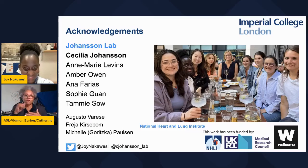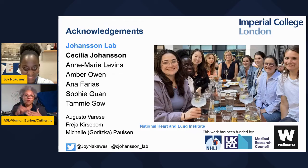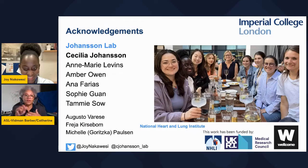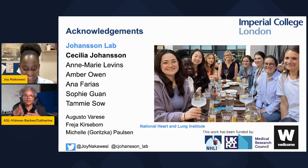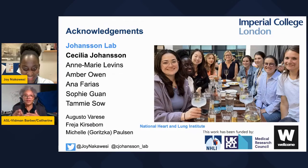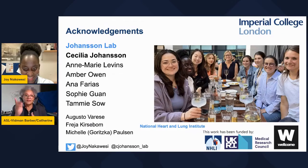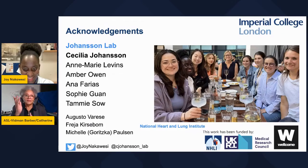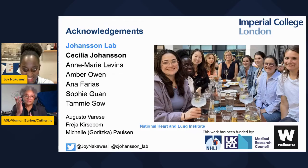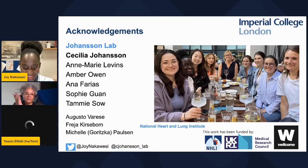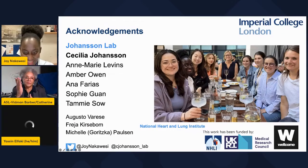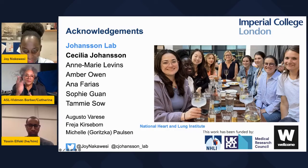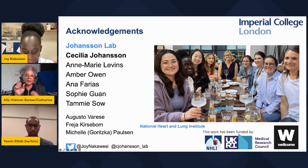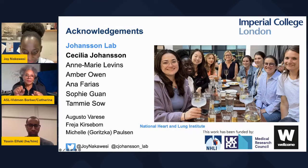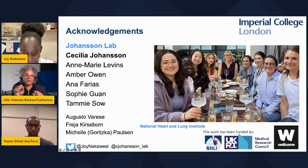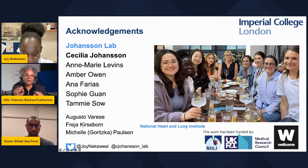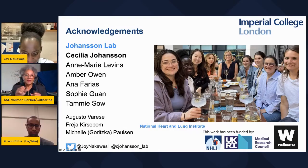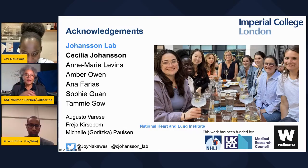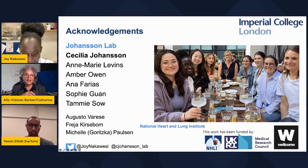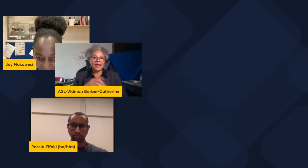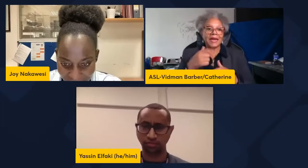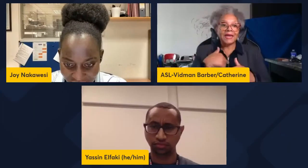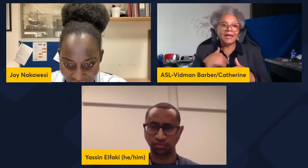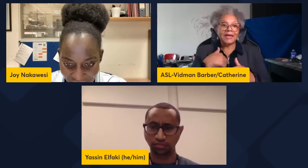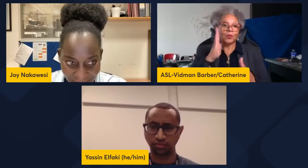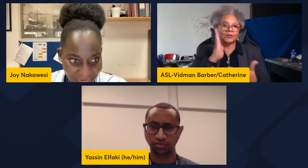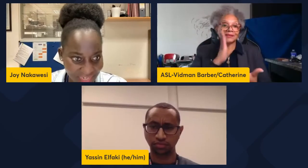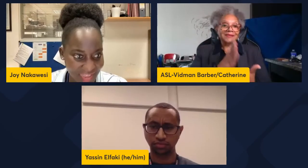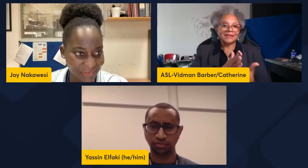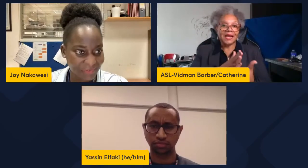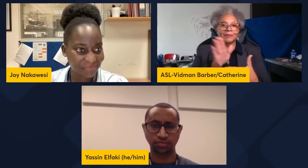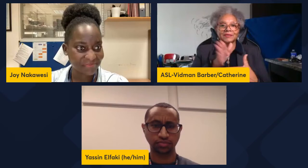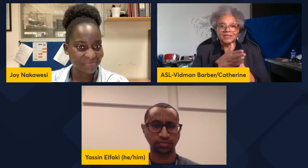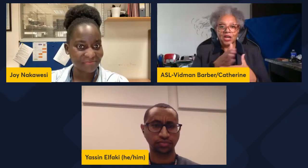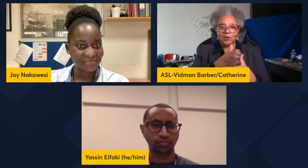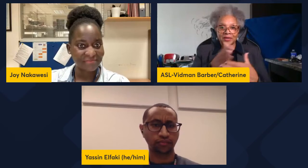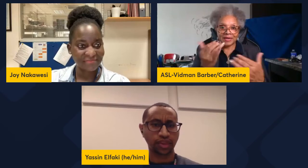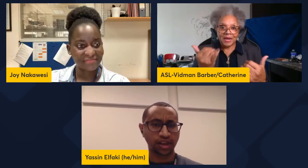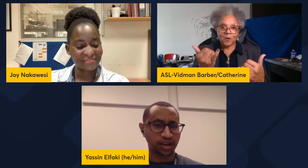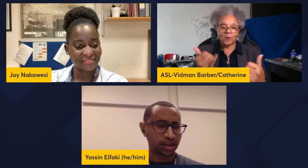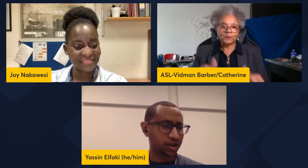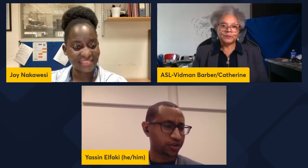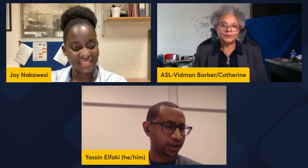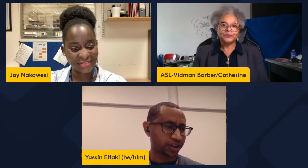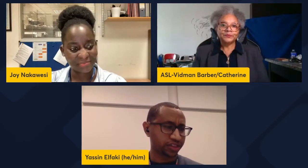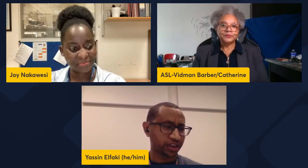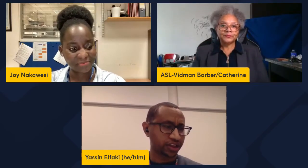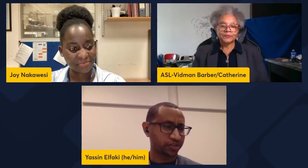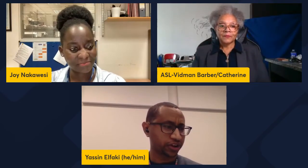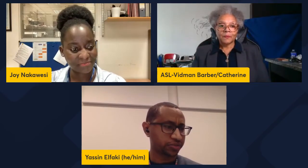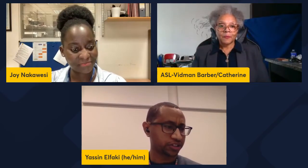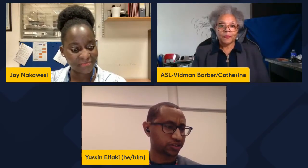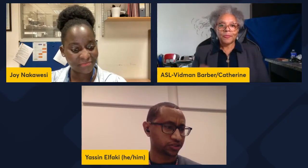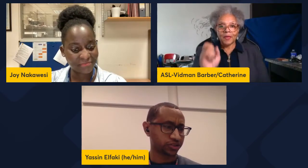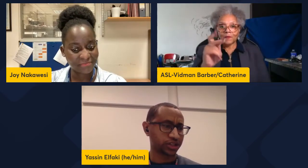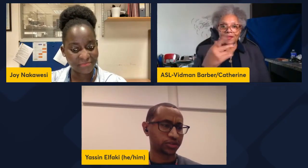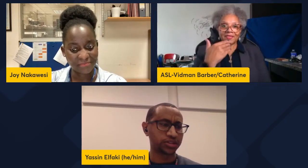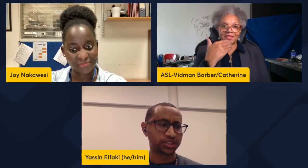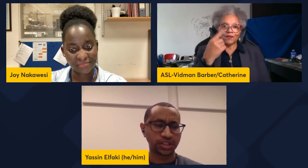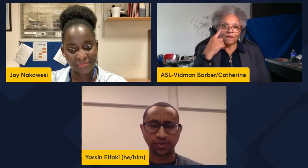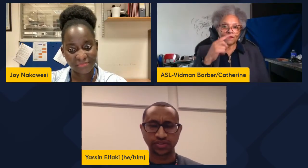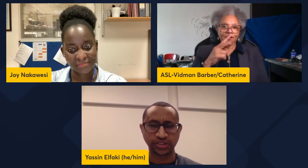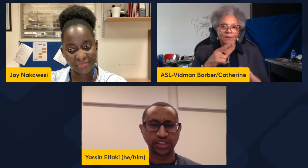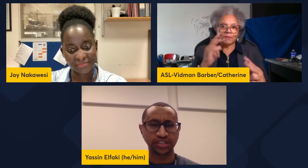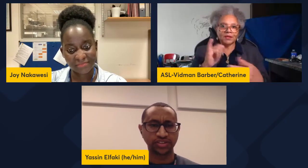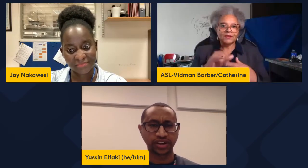in and I'll stop sharing now okay thank you very much Dr.